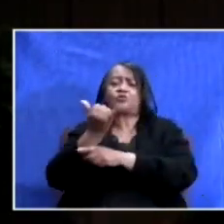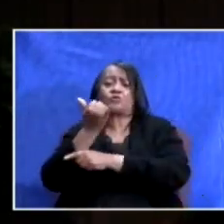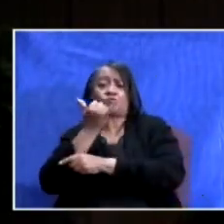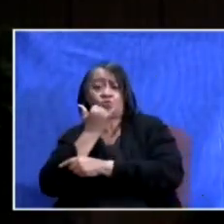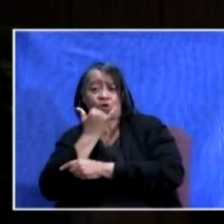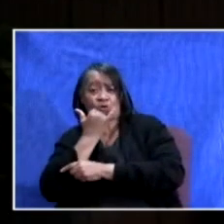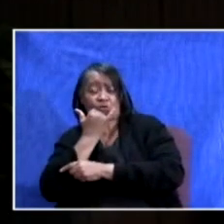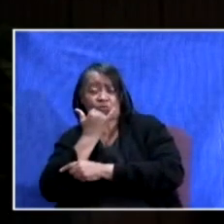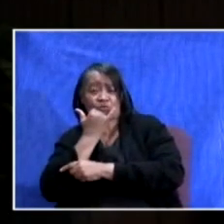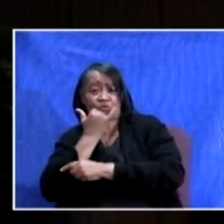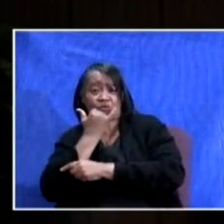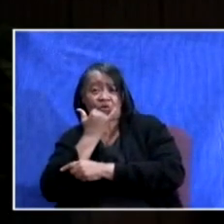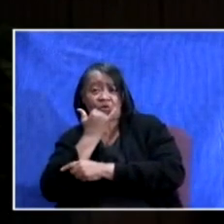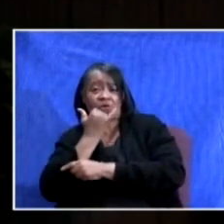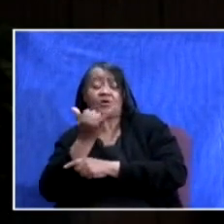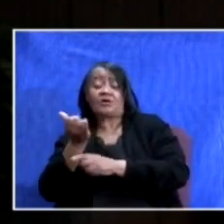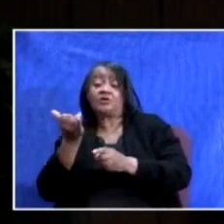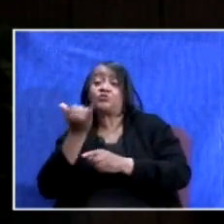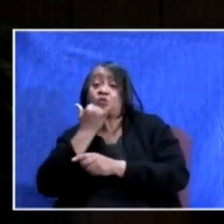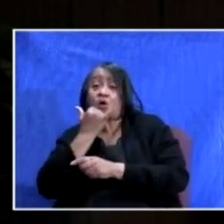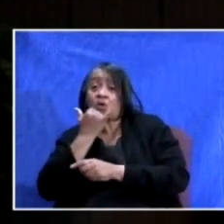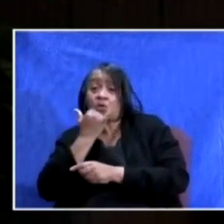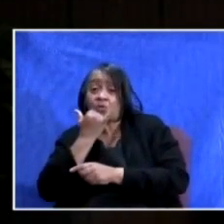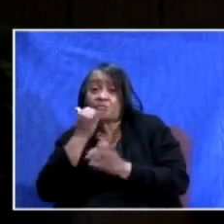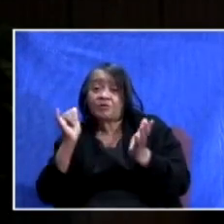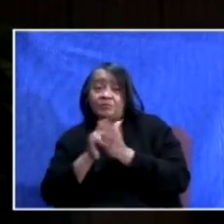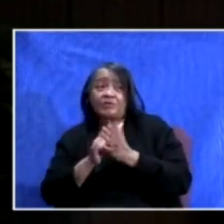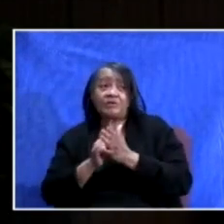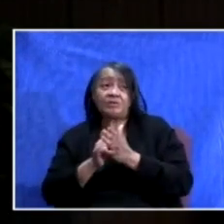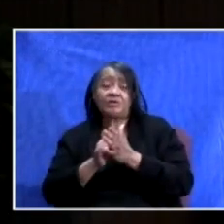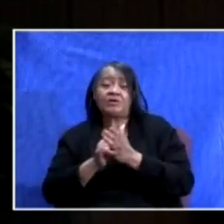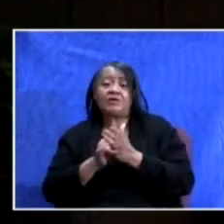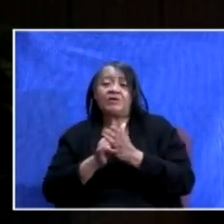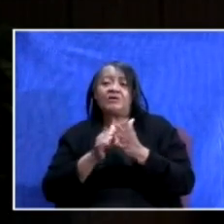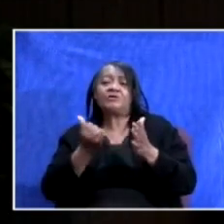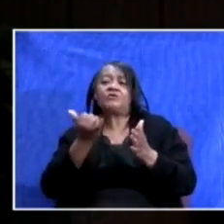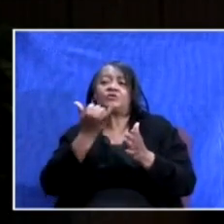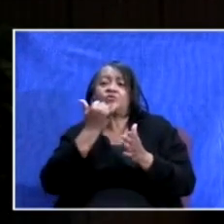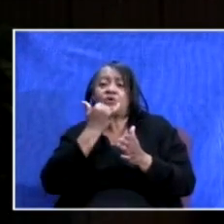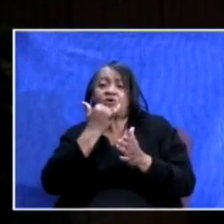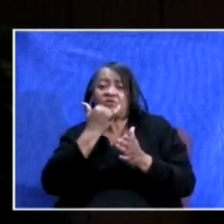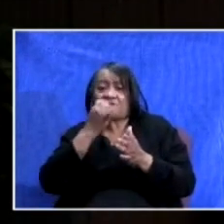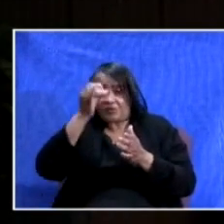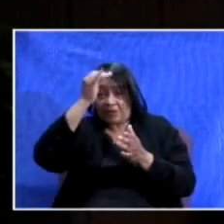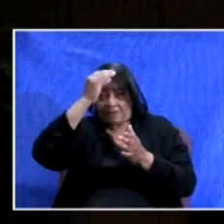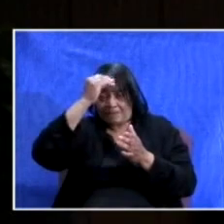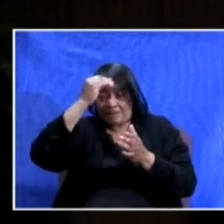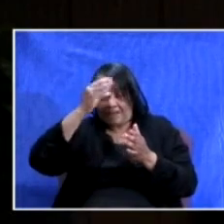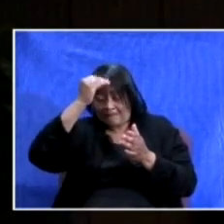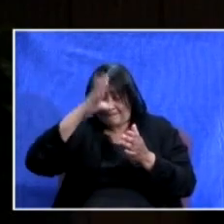wrongs. It's wrong for there to be a man out there with the dogs